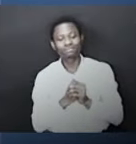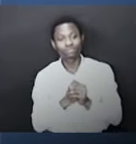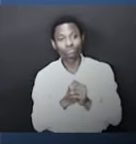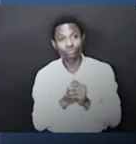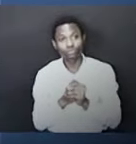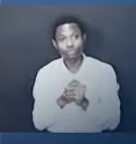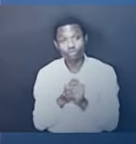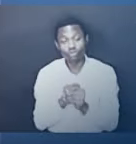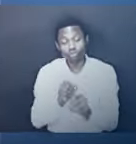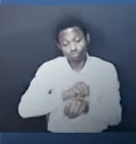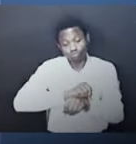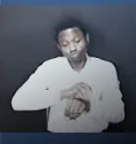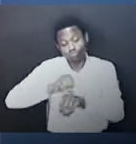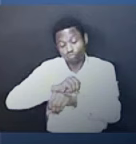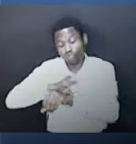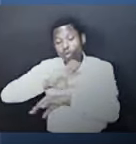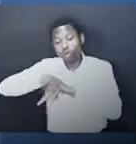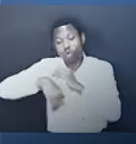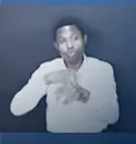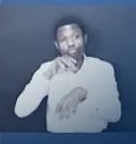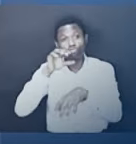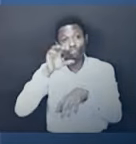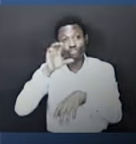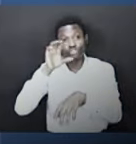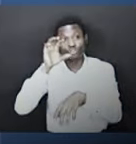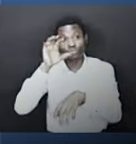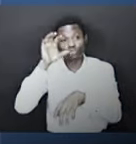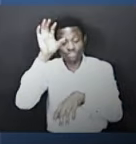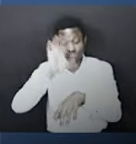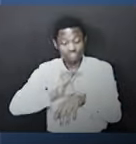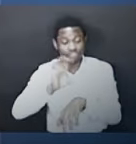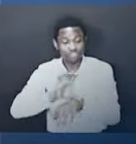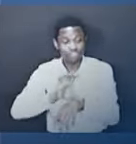Unleashing the whole church.